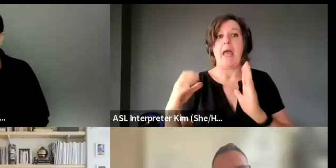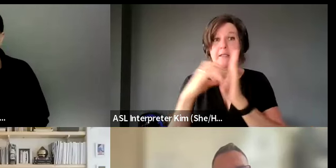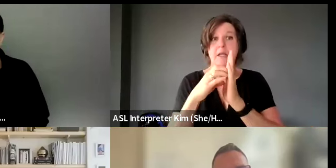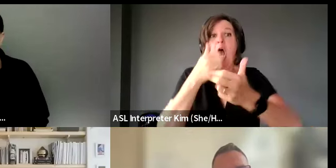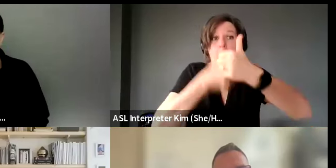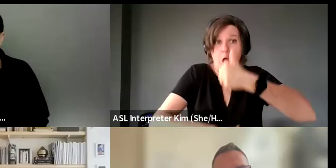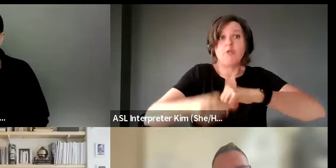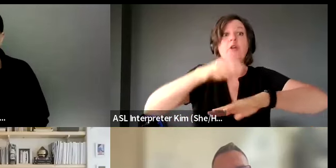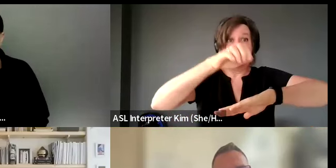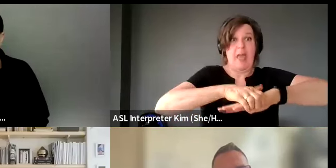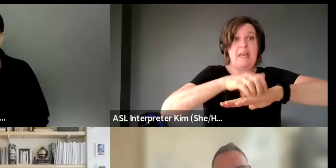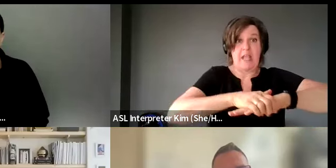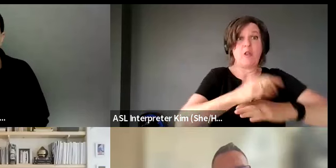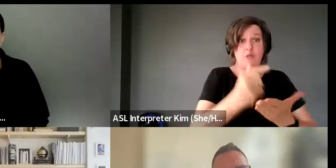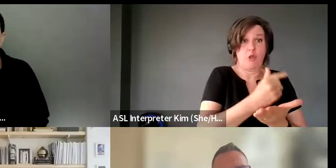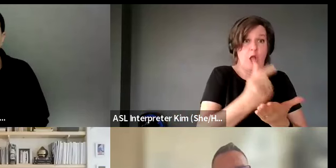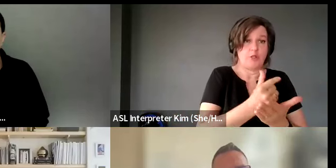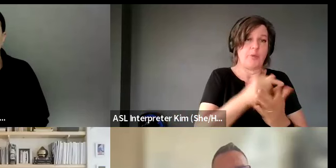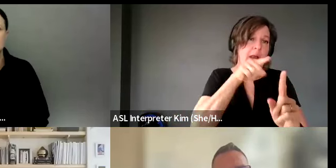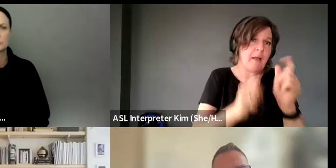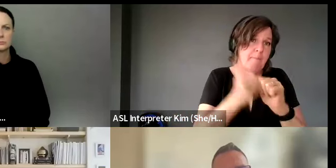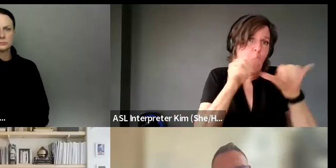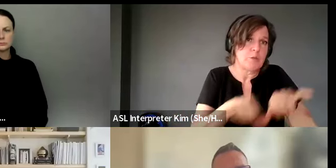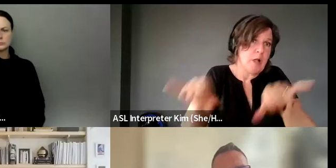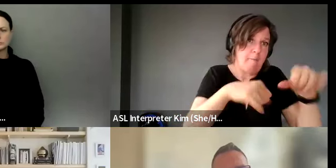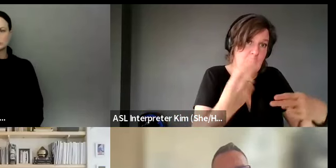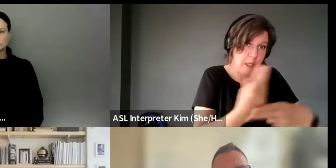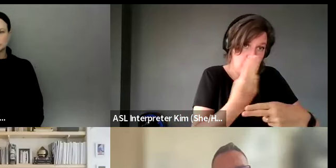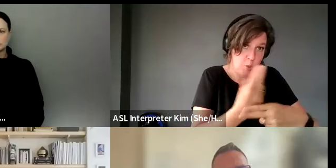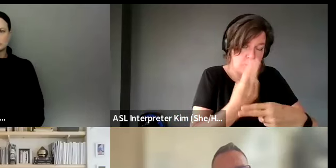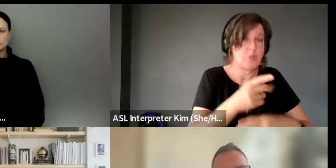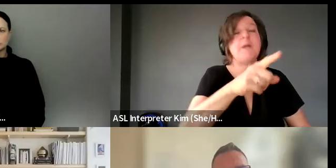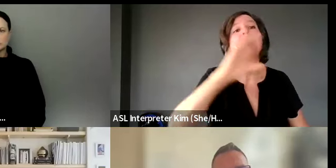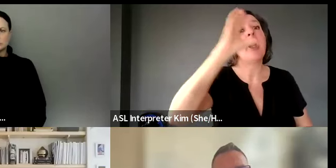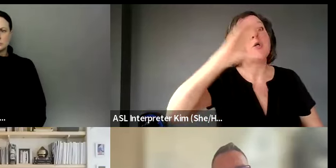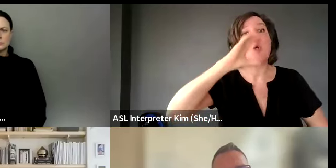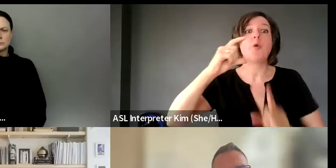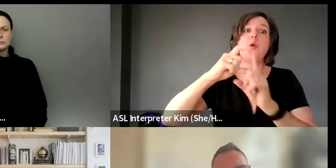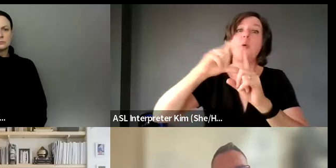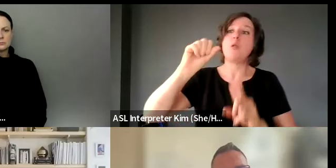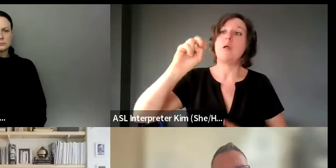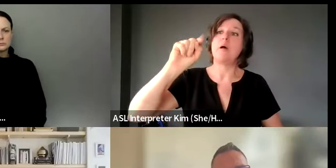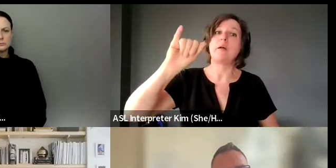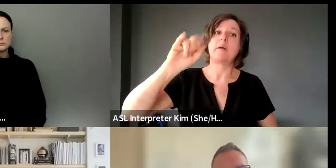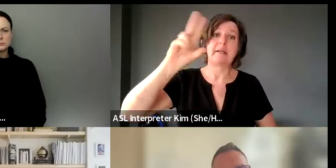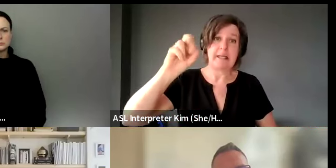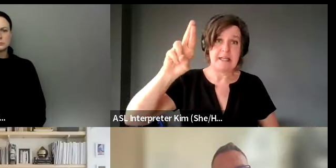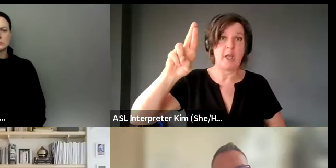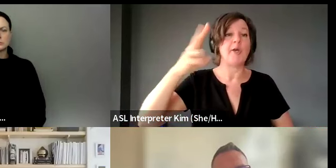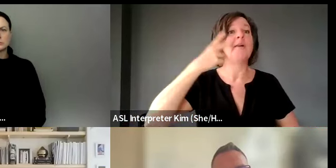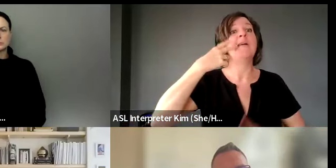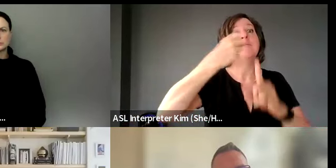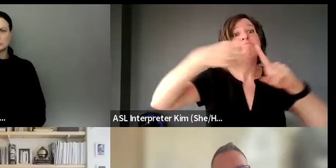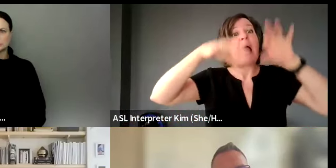glossary, which is the one that is used most, right? So you are looking for containers, and then you have an explanation, what is container, blah, blah, blah. And at the end, you